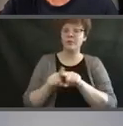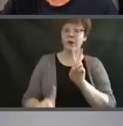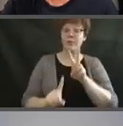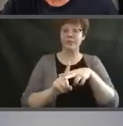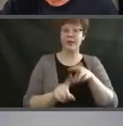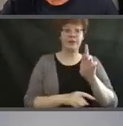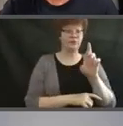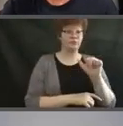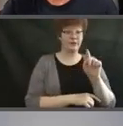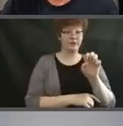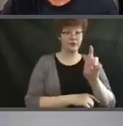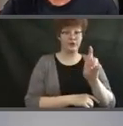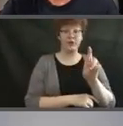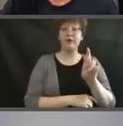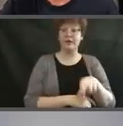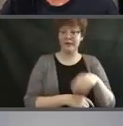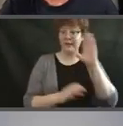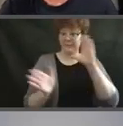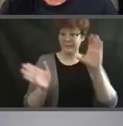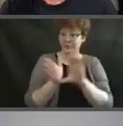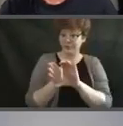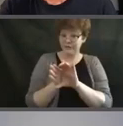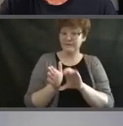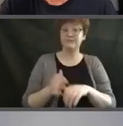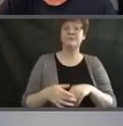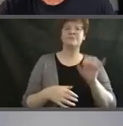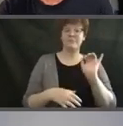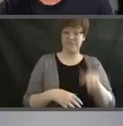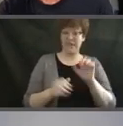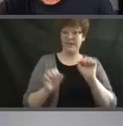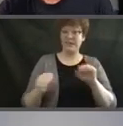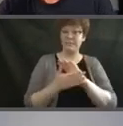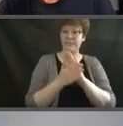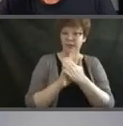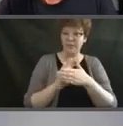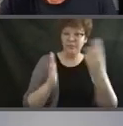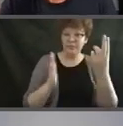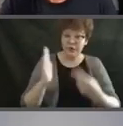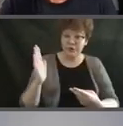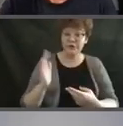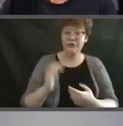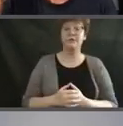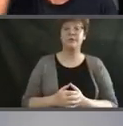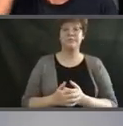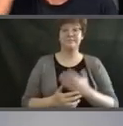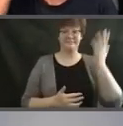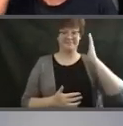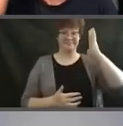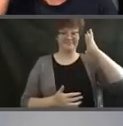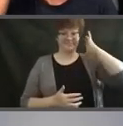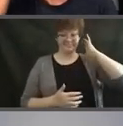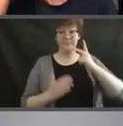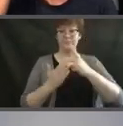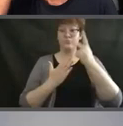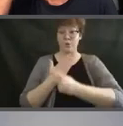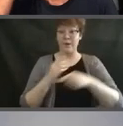into brushes. In previous versions of Illustrator, they have done that, and I have not